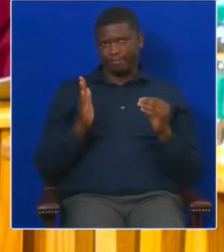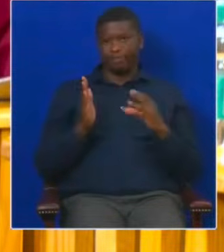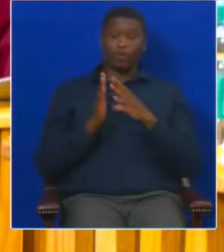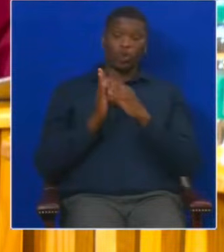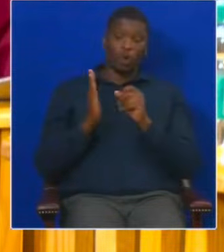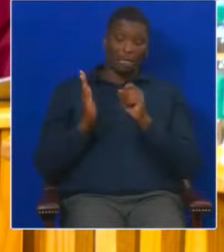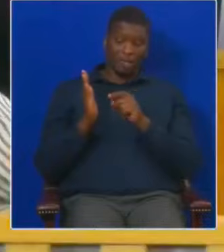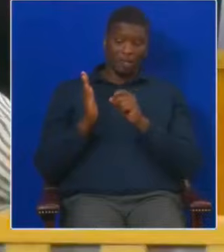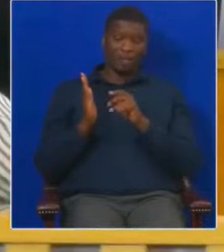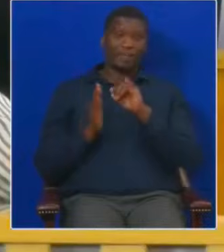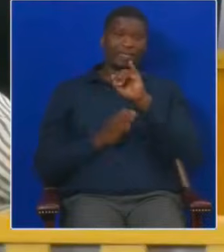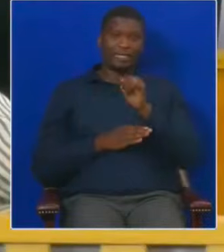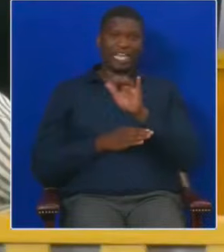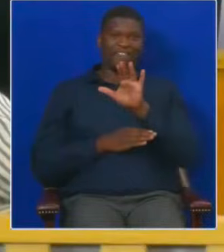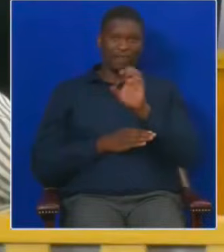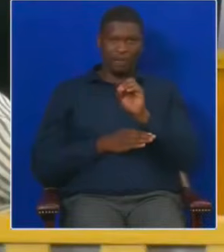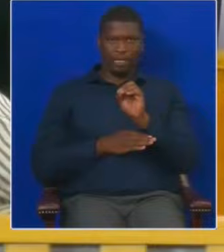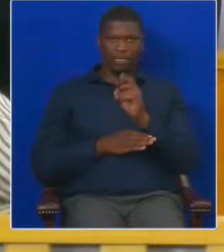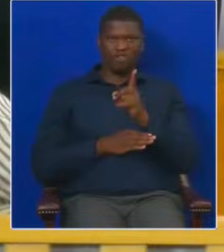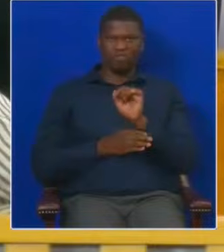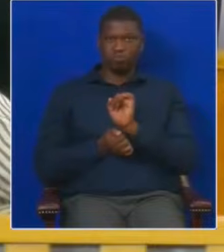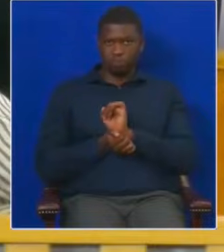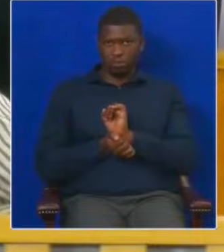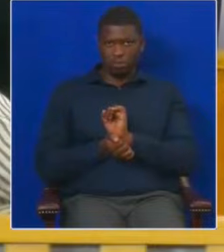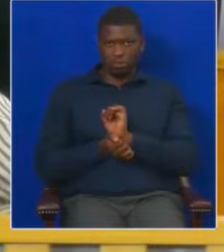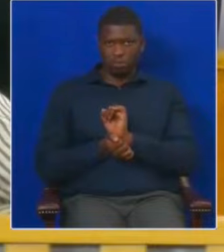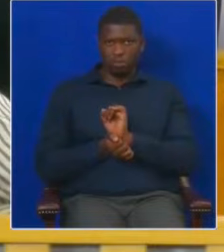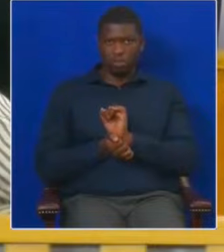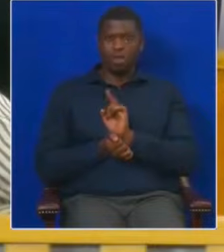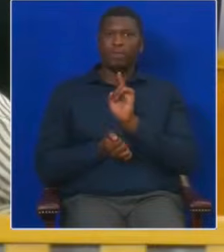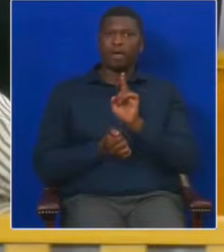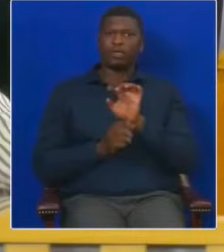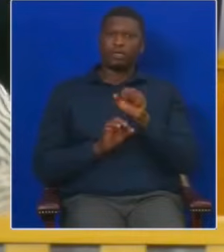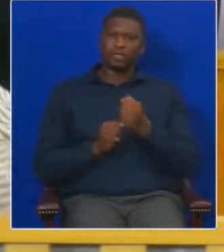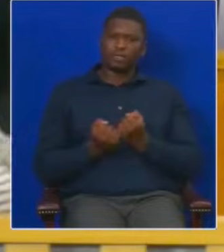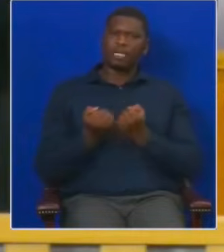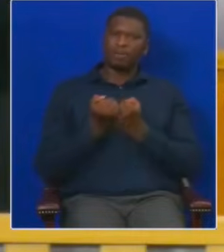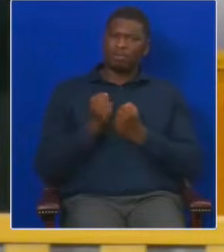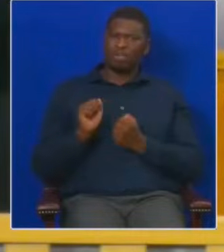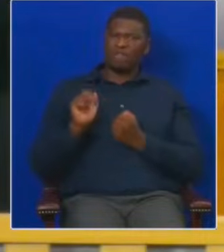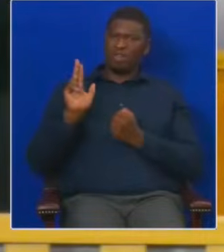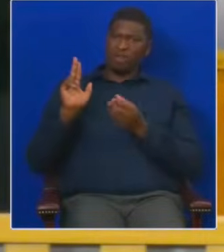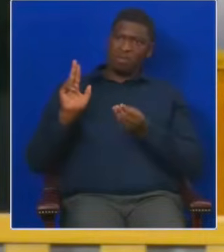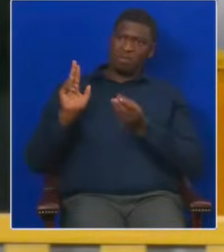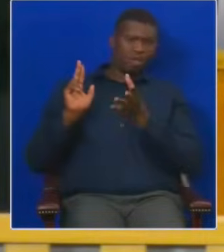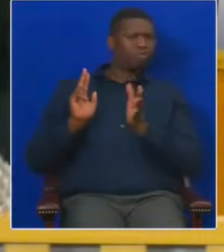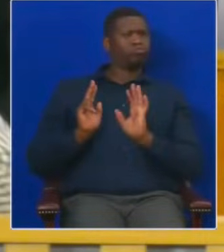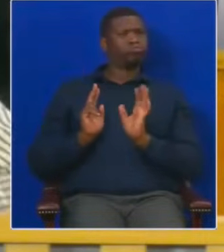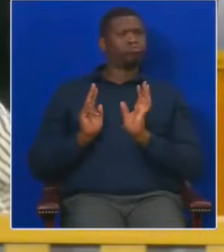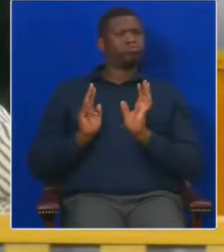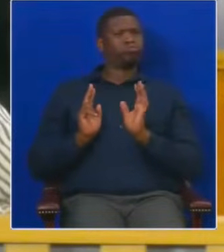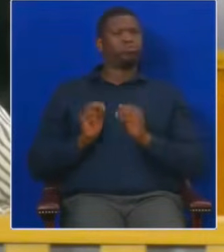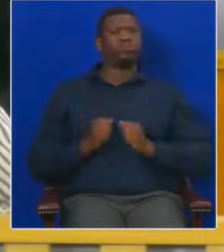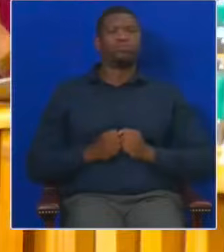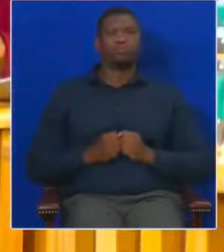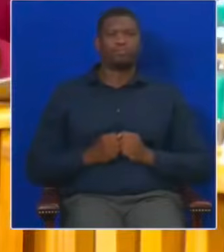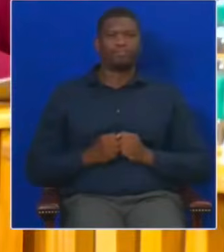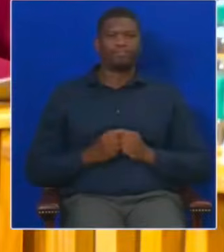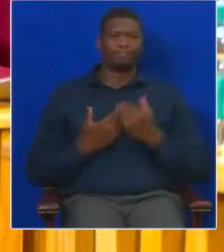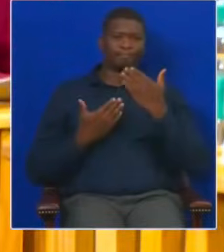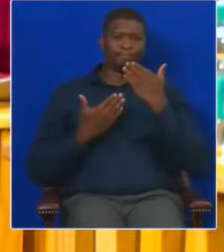an arrest, not the supporting affidavit, commissioners. Thank you.